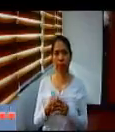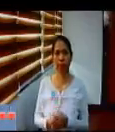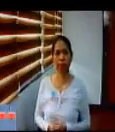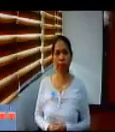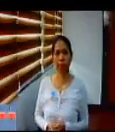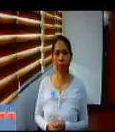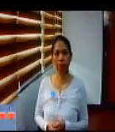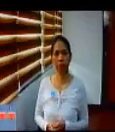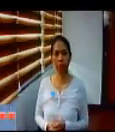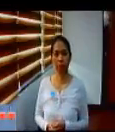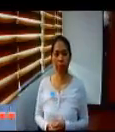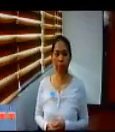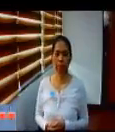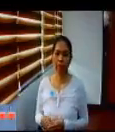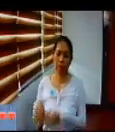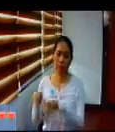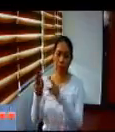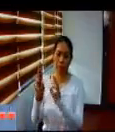Your Honors,